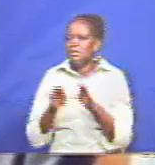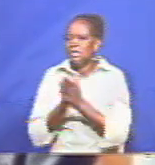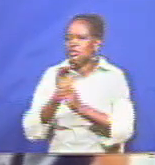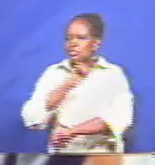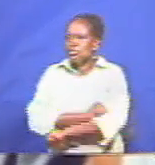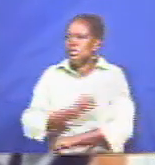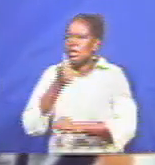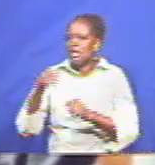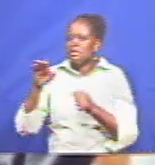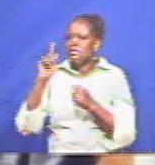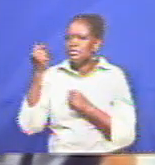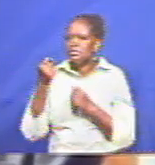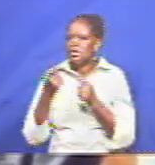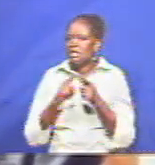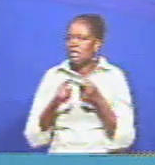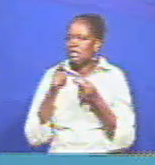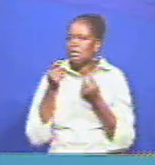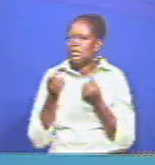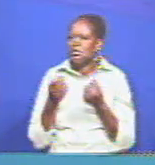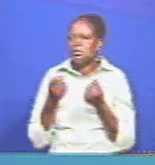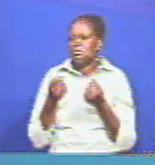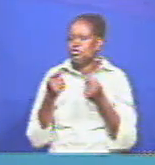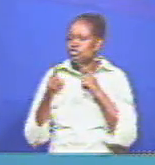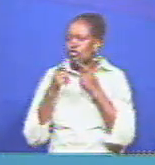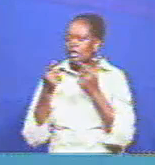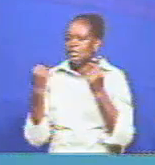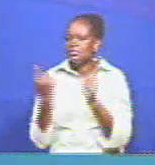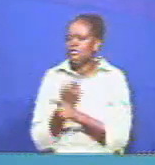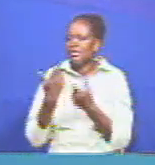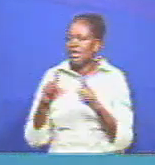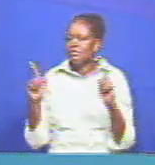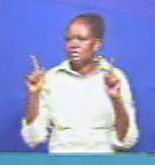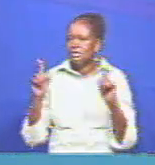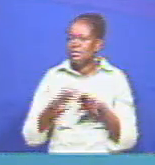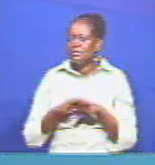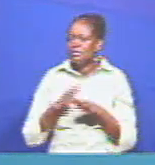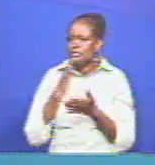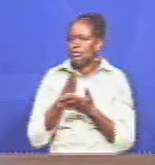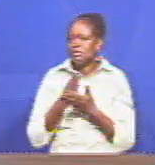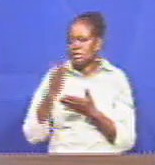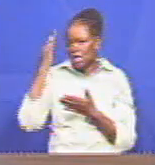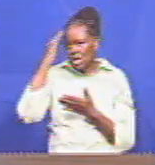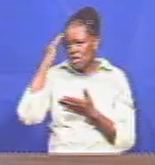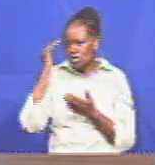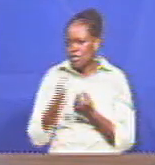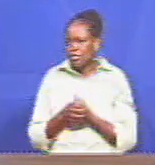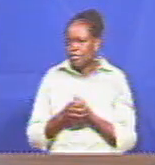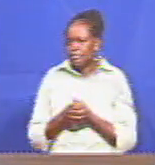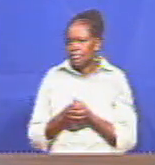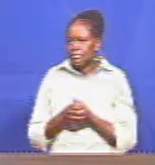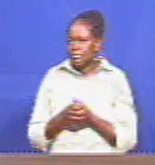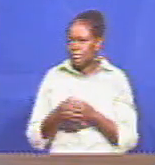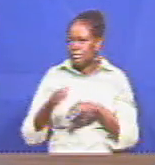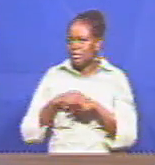of Kenya. I hear you speak several languages, and including okay. African. Of course, I know the